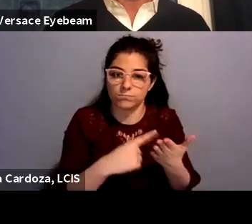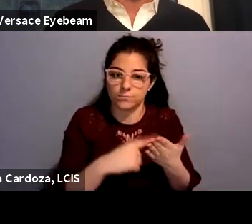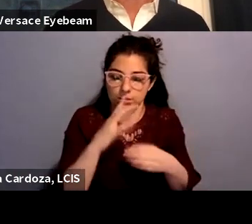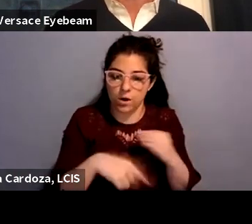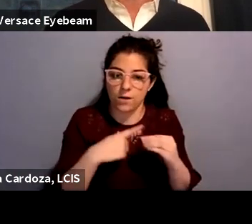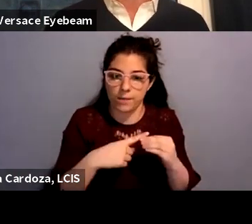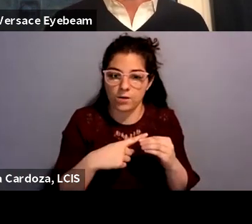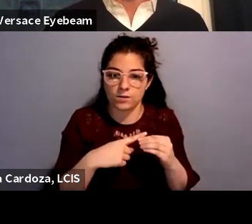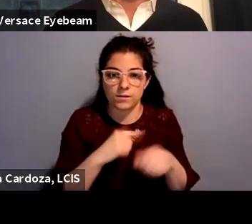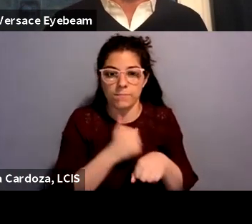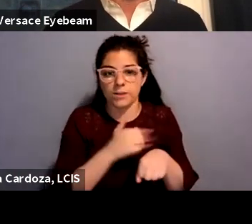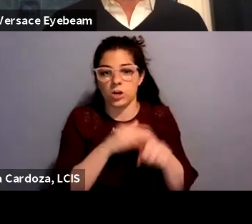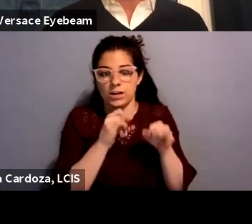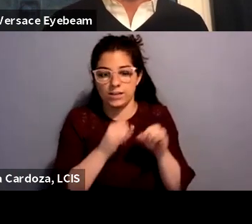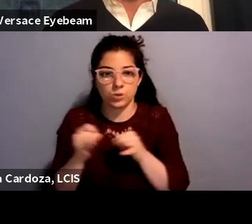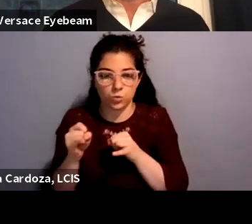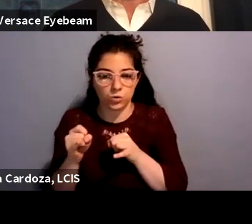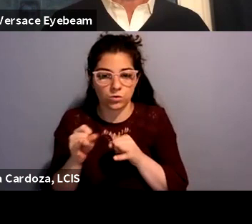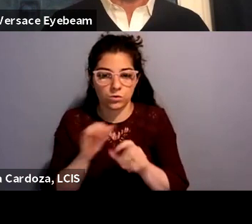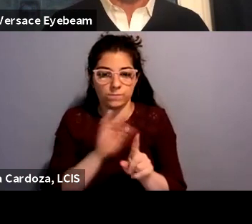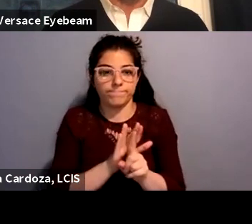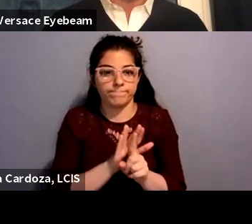is based on an individual's,